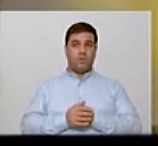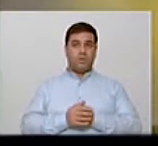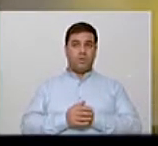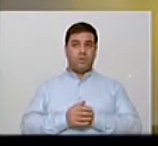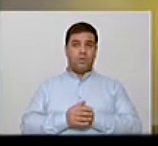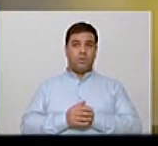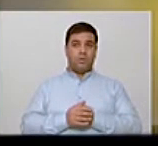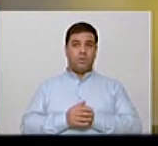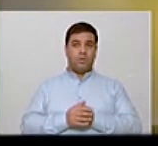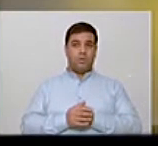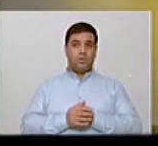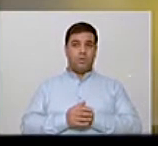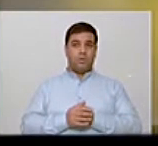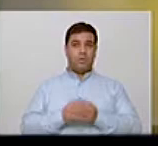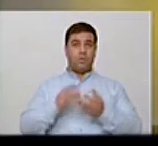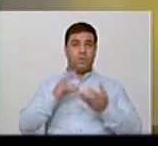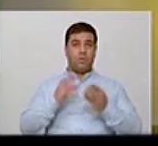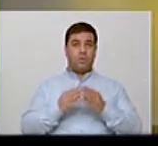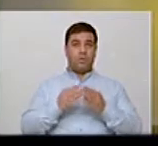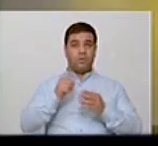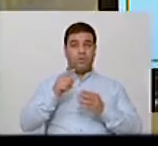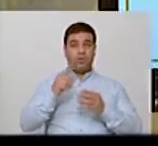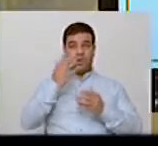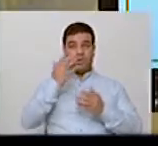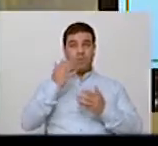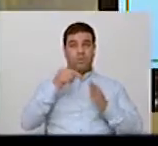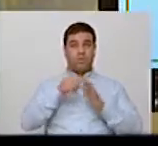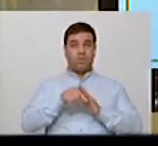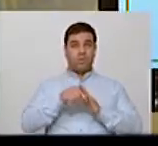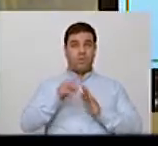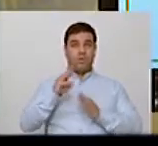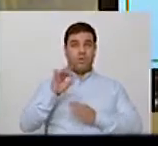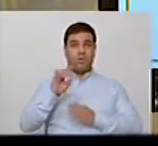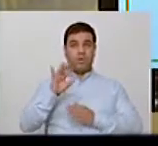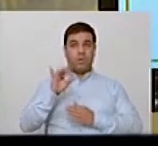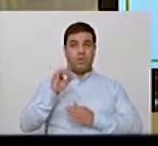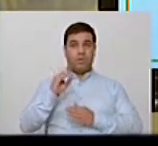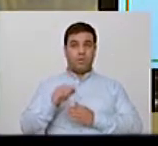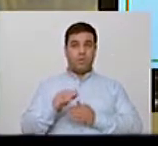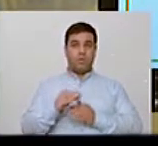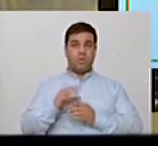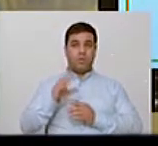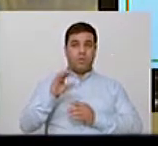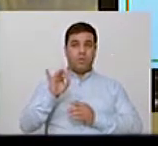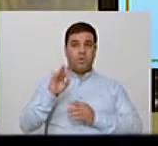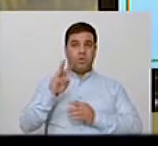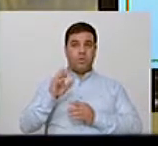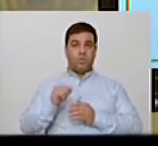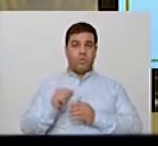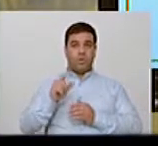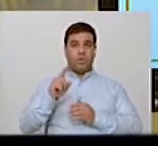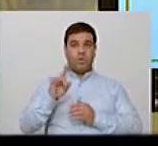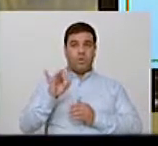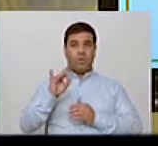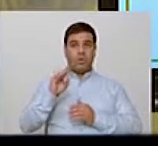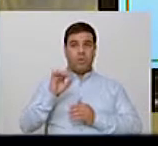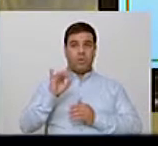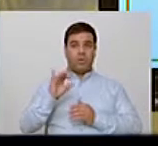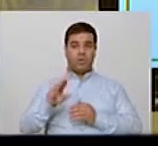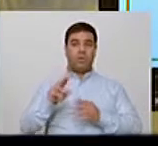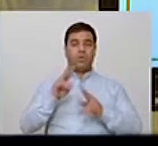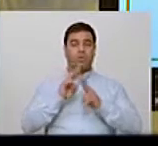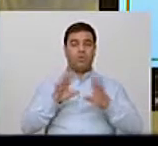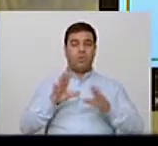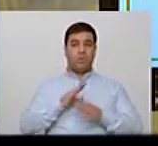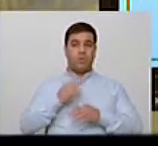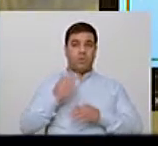Demak, quyidagi tasvirda tilakoidlar, stroma, xloroplast